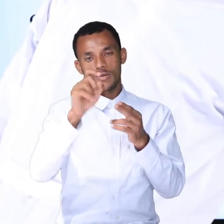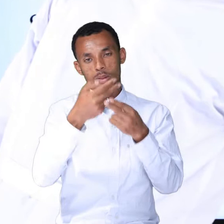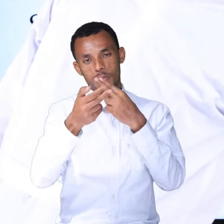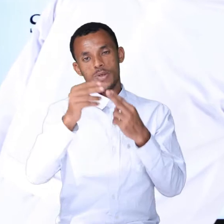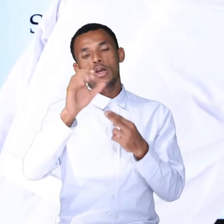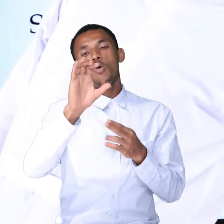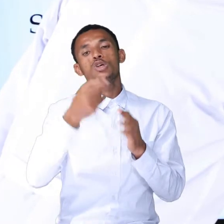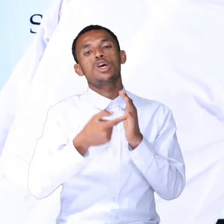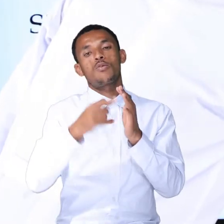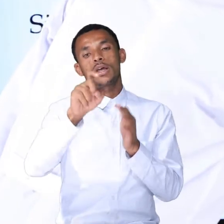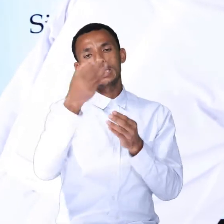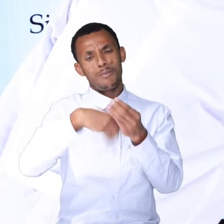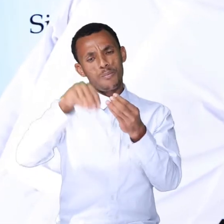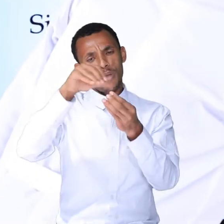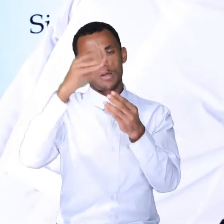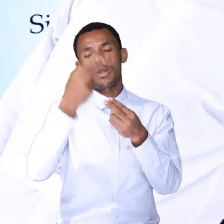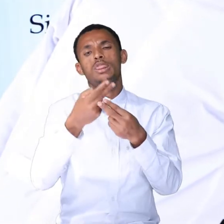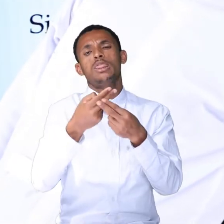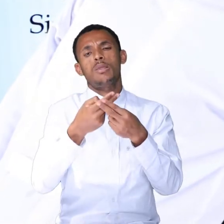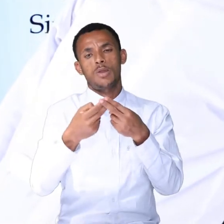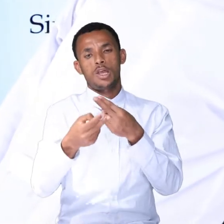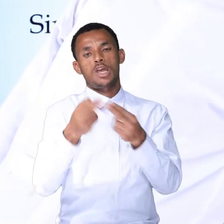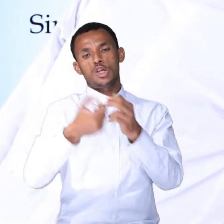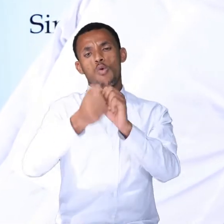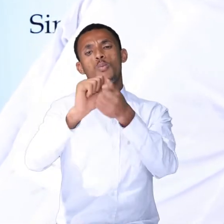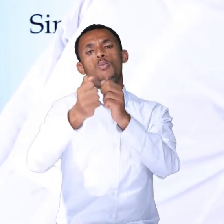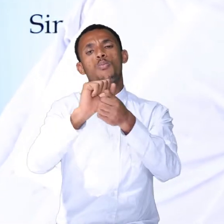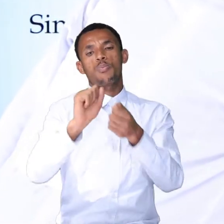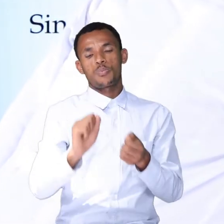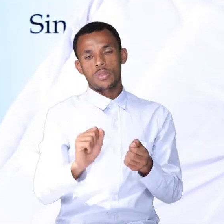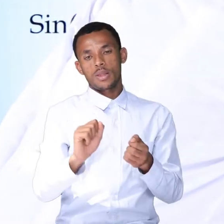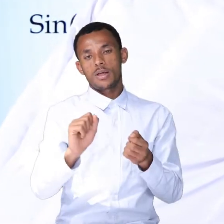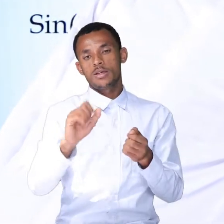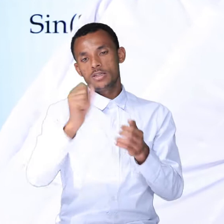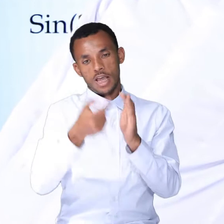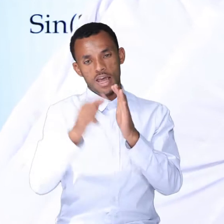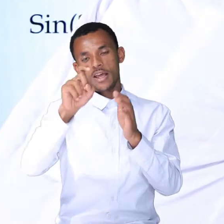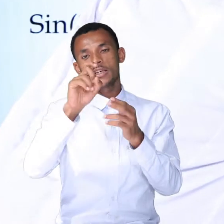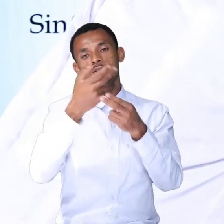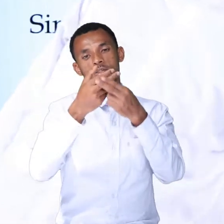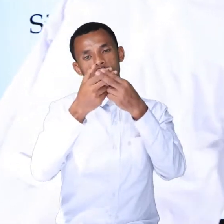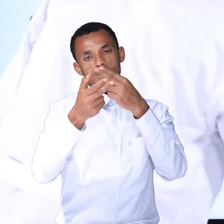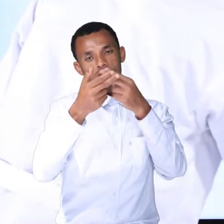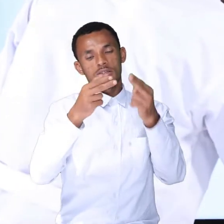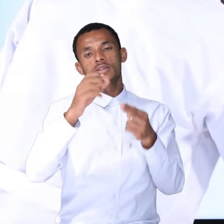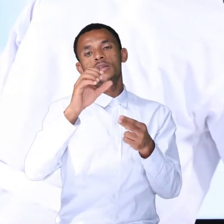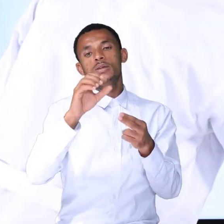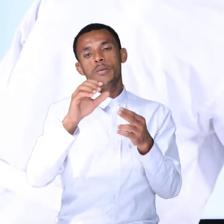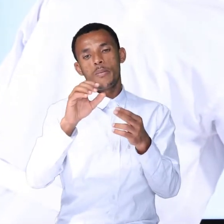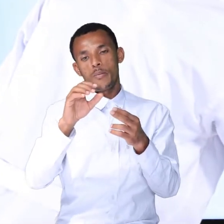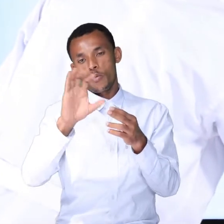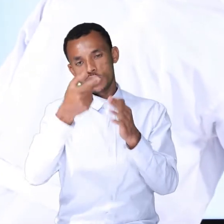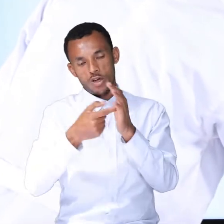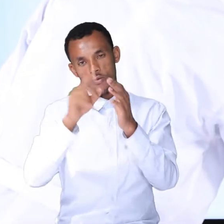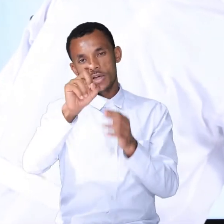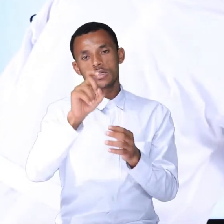x plus multiplication is commutative, sine x multiplied by cosine of x again it comes. But since they are